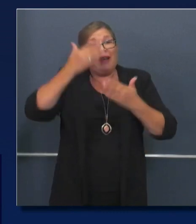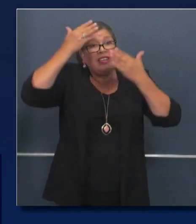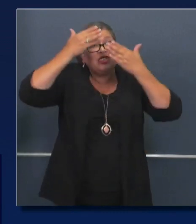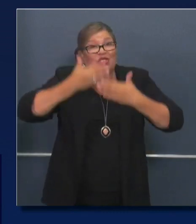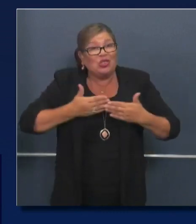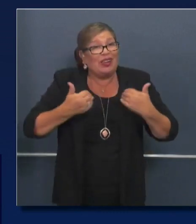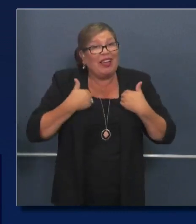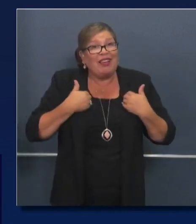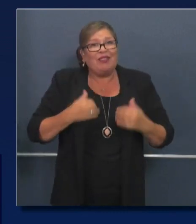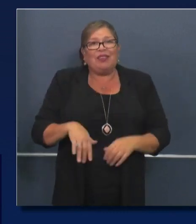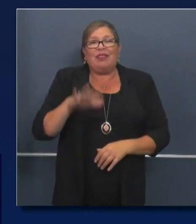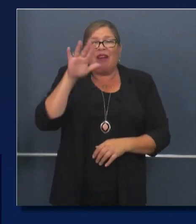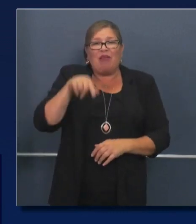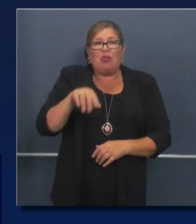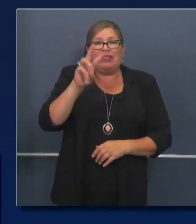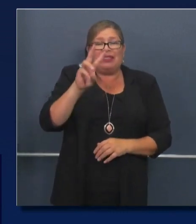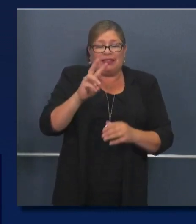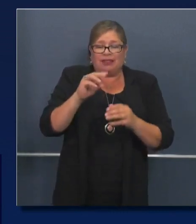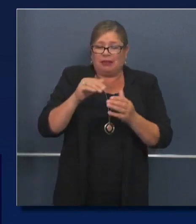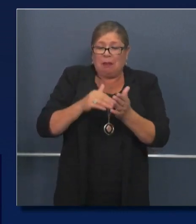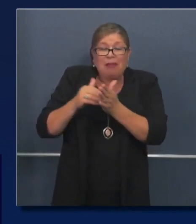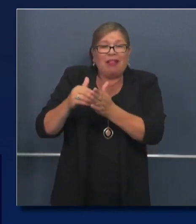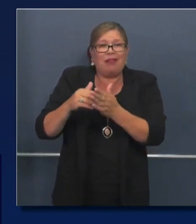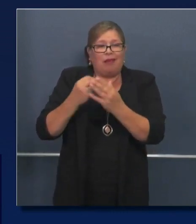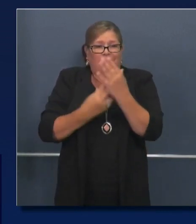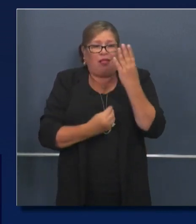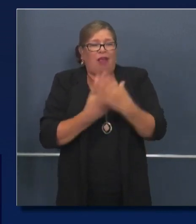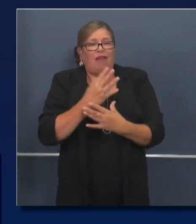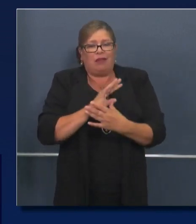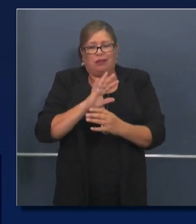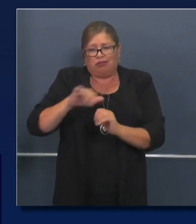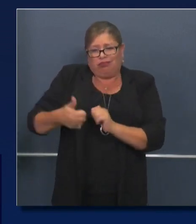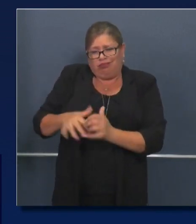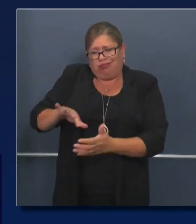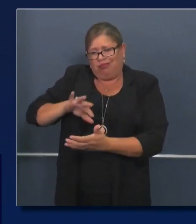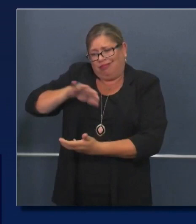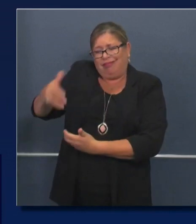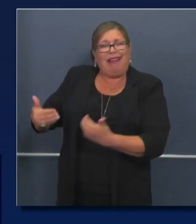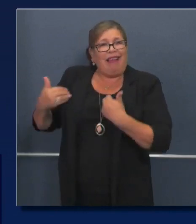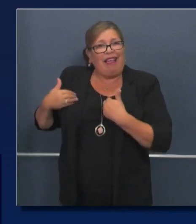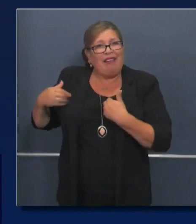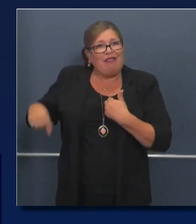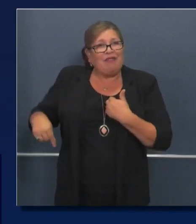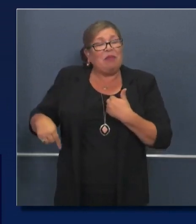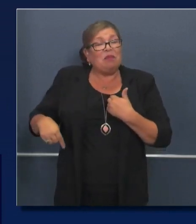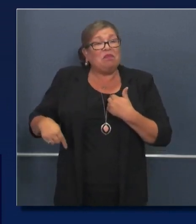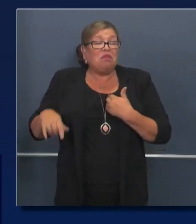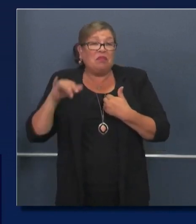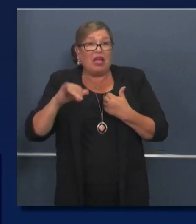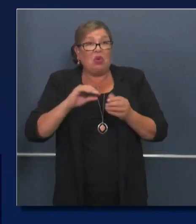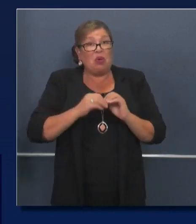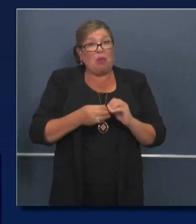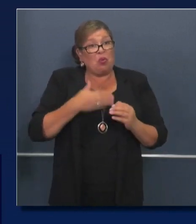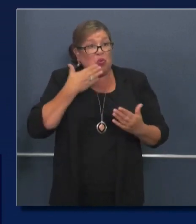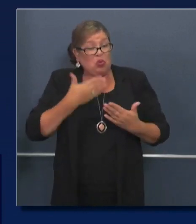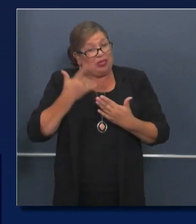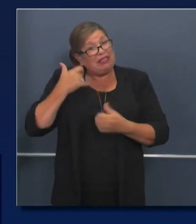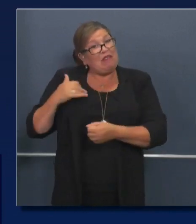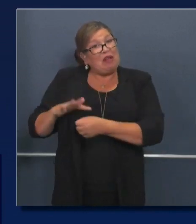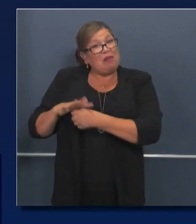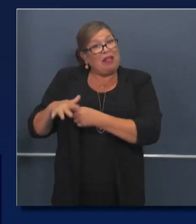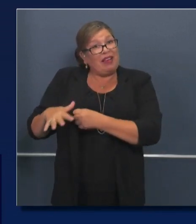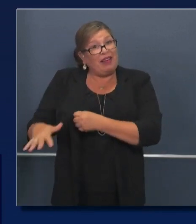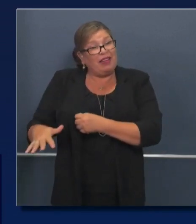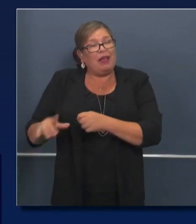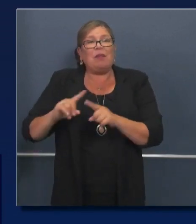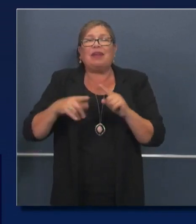million glove sets that are part of our state inventory. Those numbers are good on one level because they're ample. On another level,